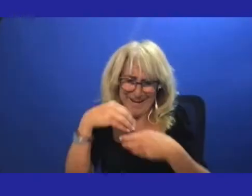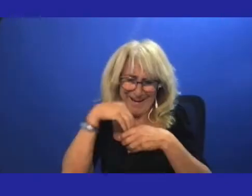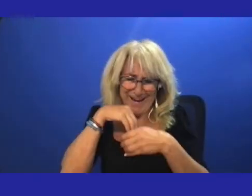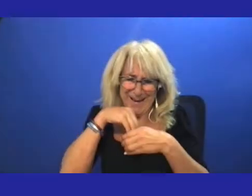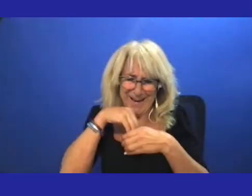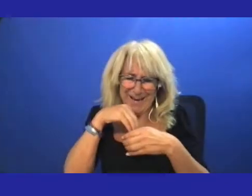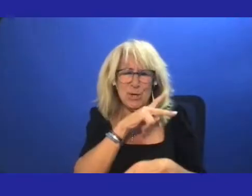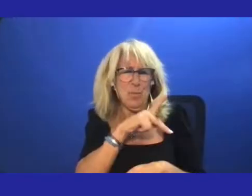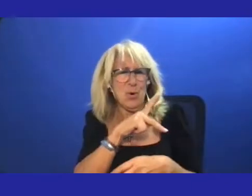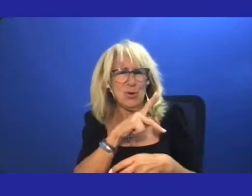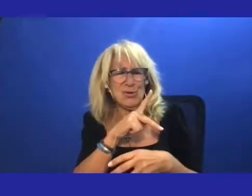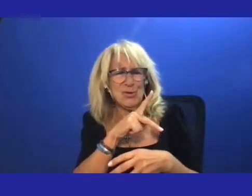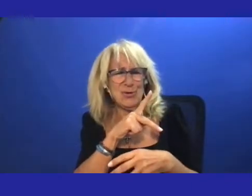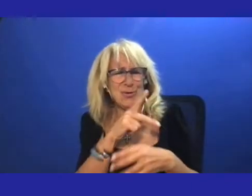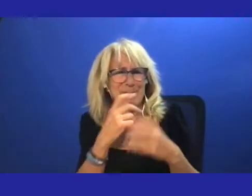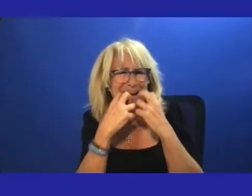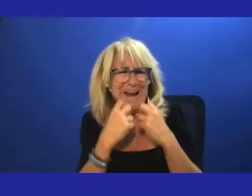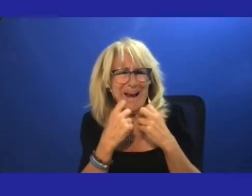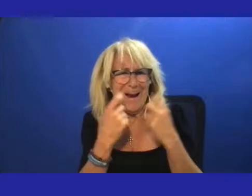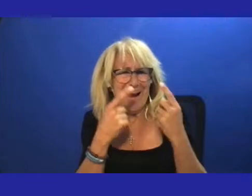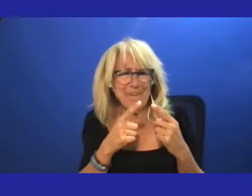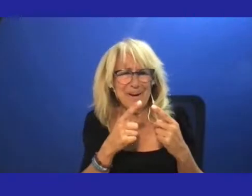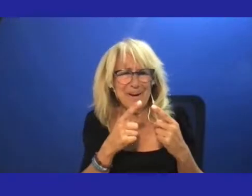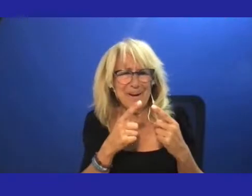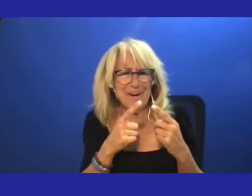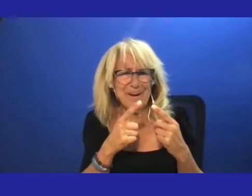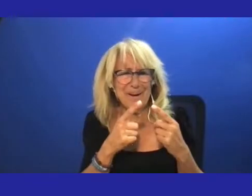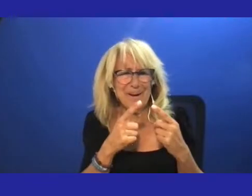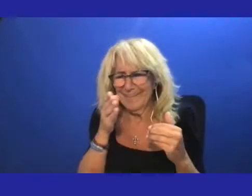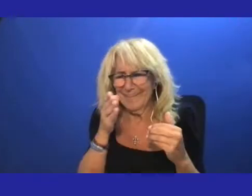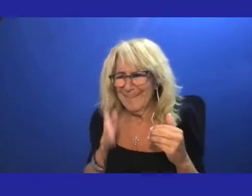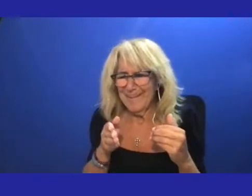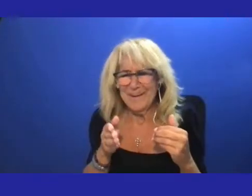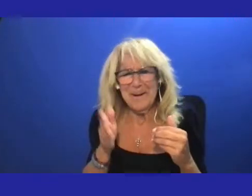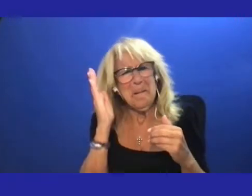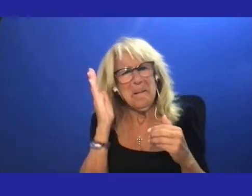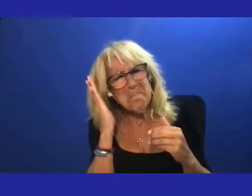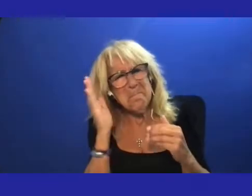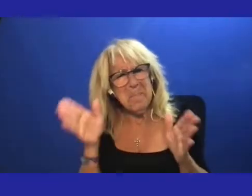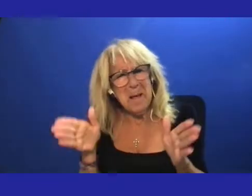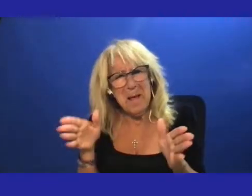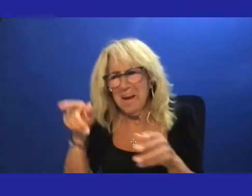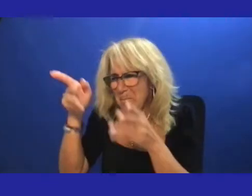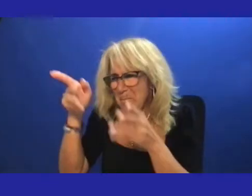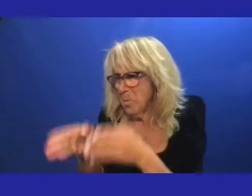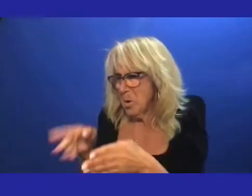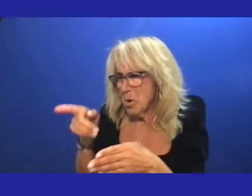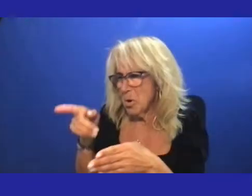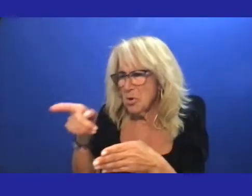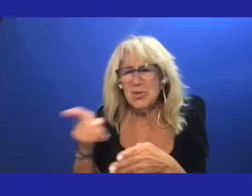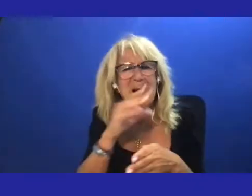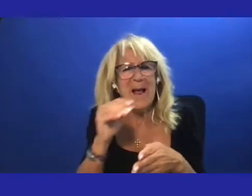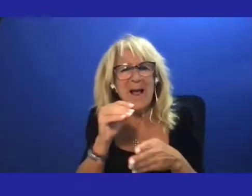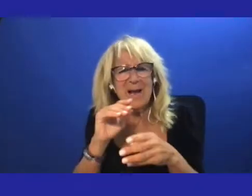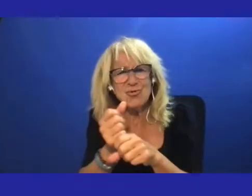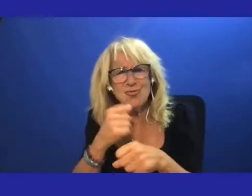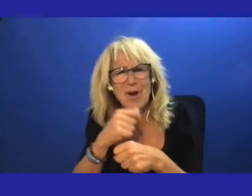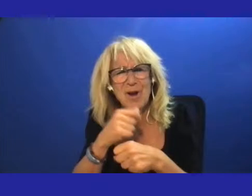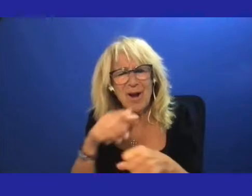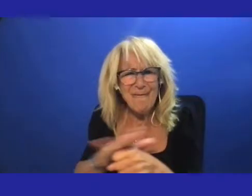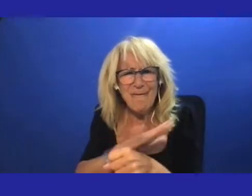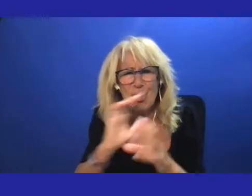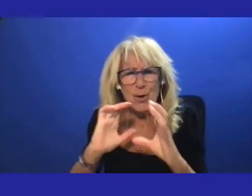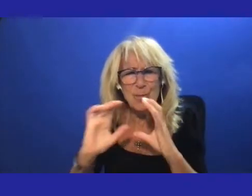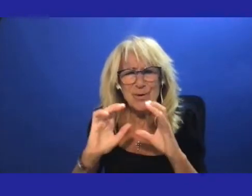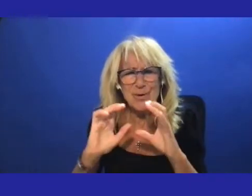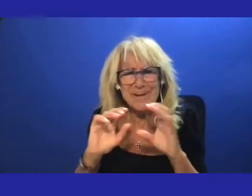conversations, we look to build psychological safety, flatten hierarchy, and really create a flow of communication and active listening that will